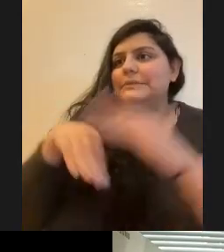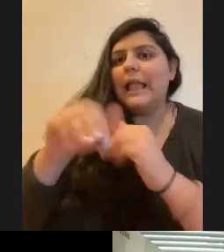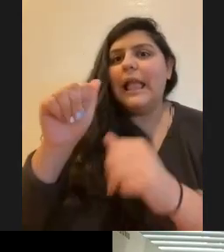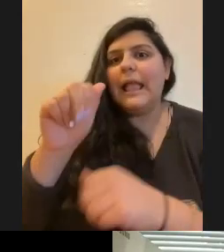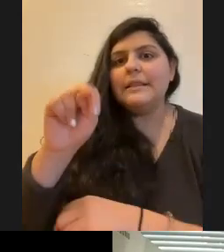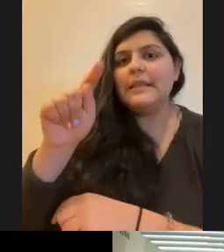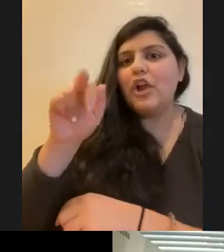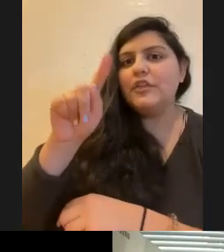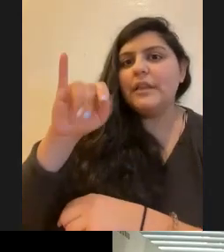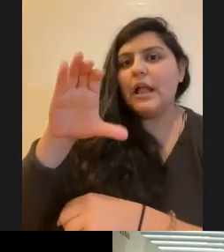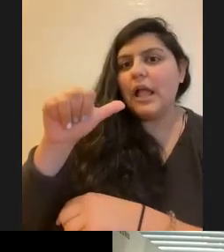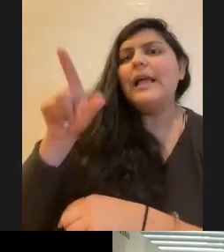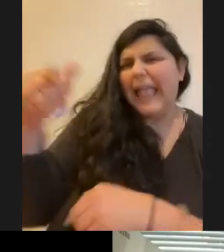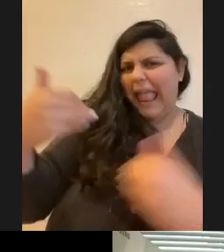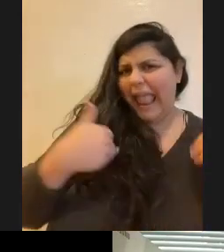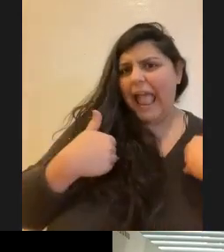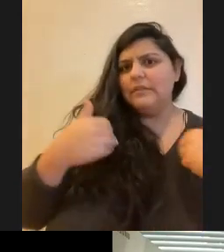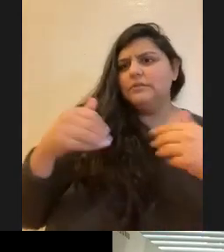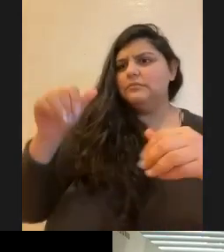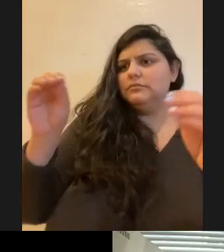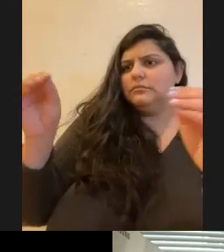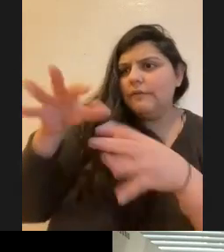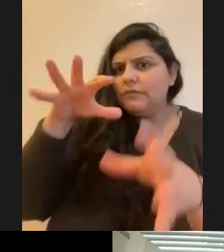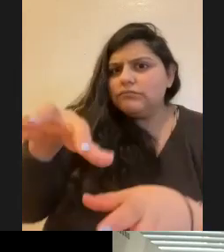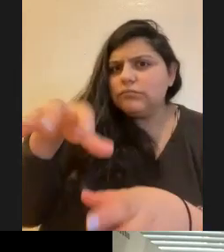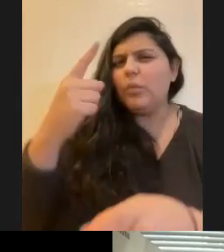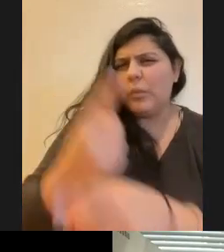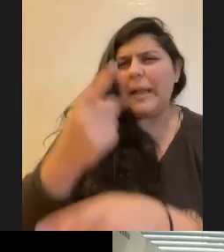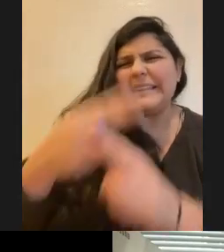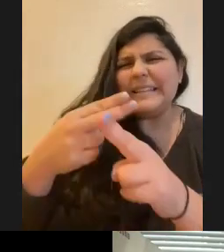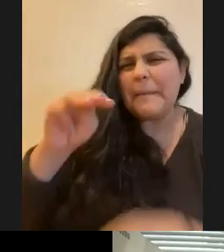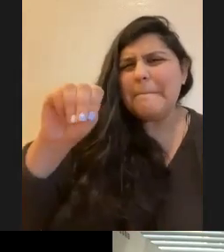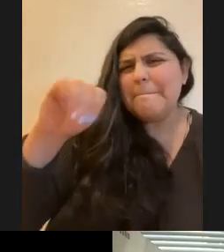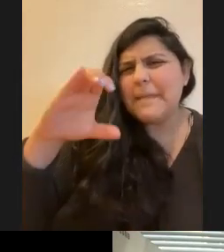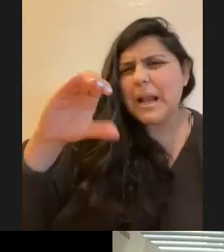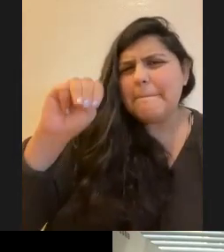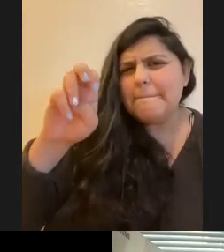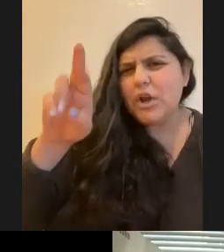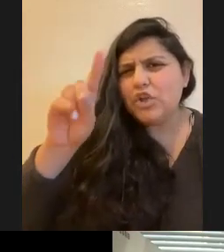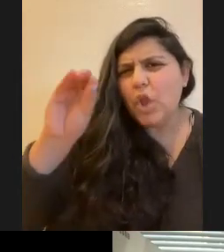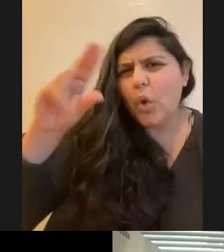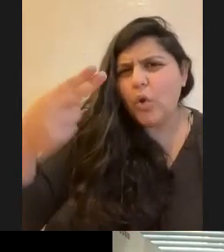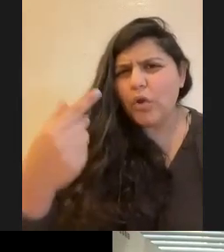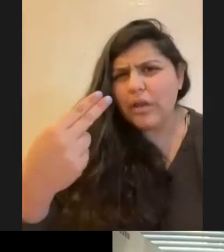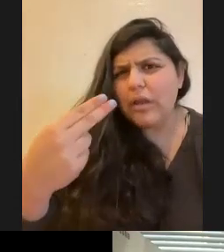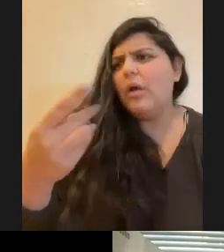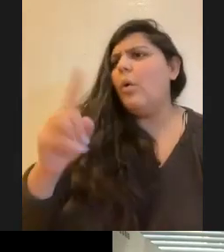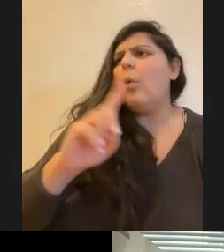there where lots of scientists hang out, and that's called McMurdo. Is that where you were sleeping, or were you sleeping on boats? Like, how did this all